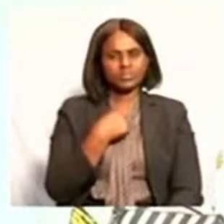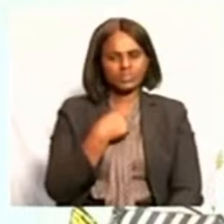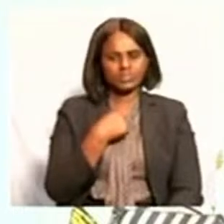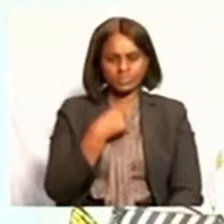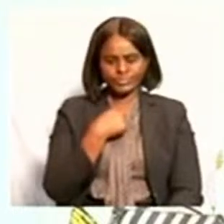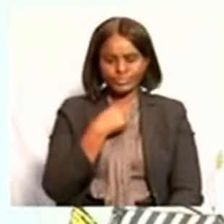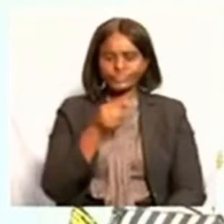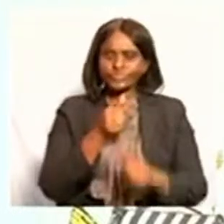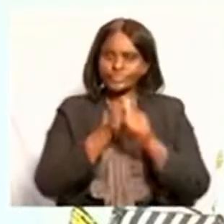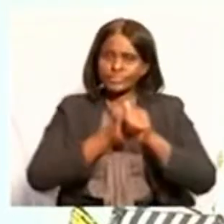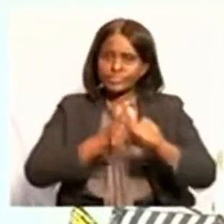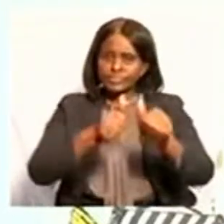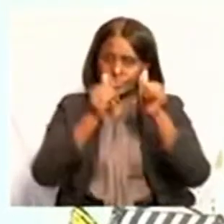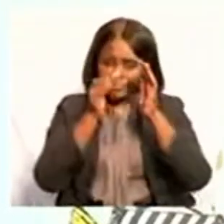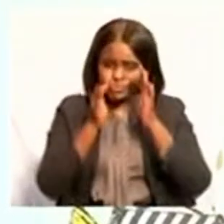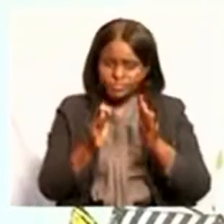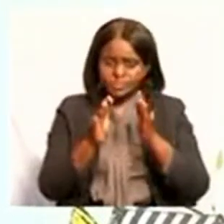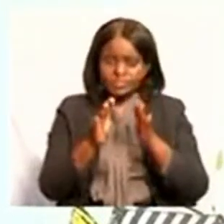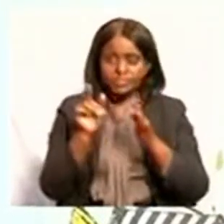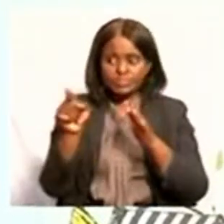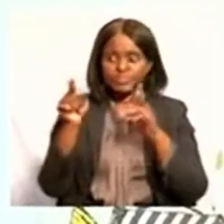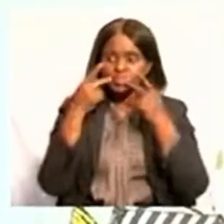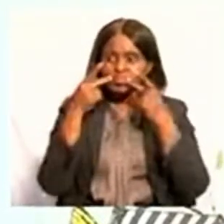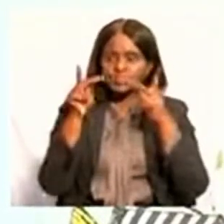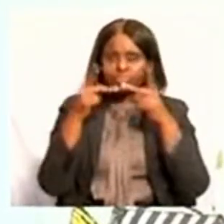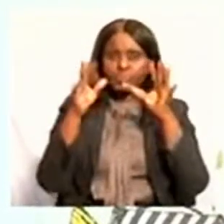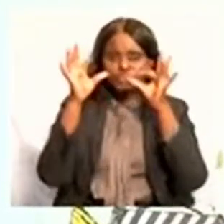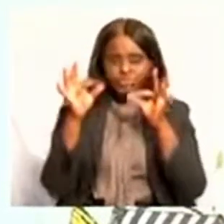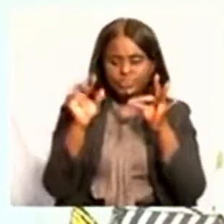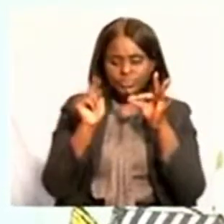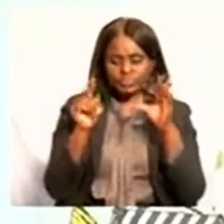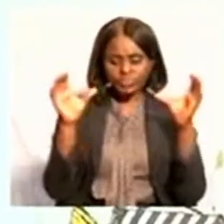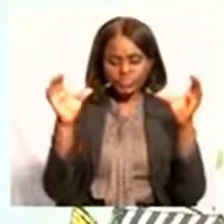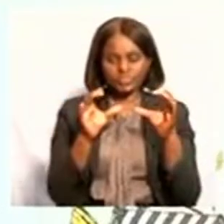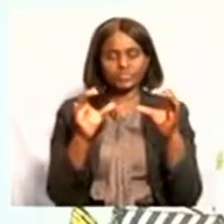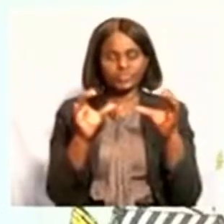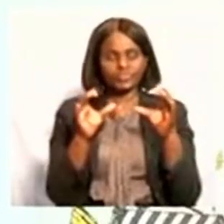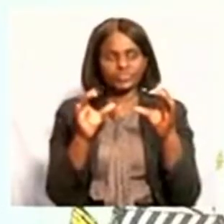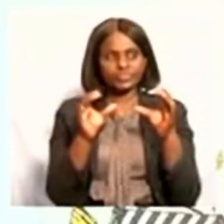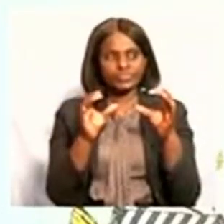keen follower of the sitting of the Public Accounts Committee, or